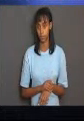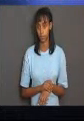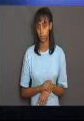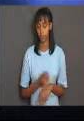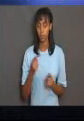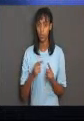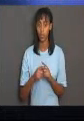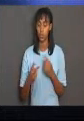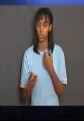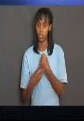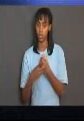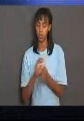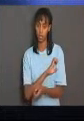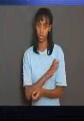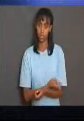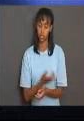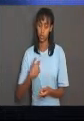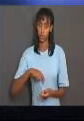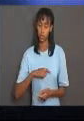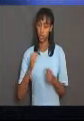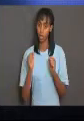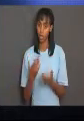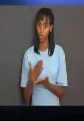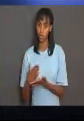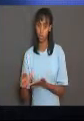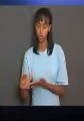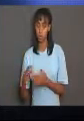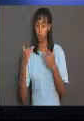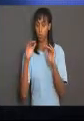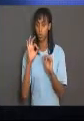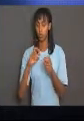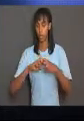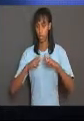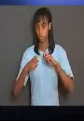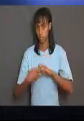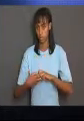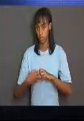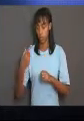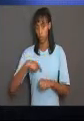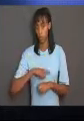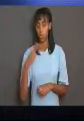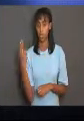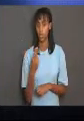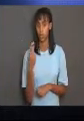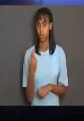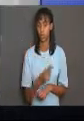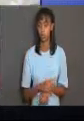To save energy, we can reduce the amount of electricity we